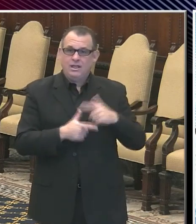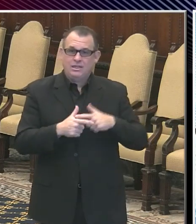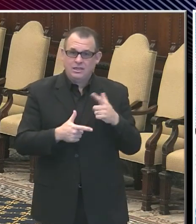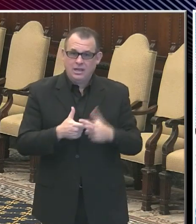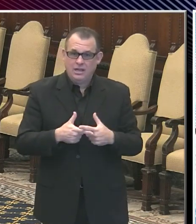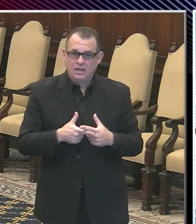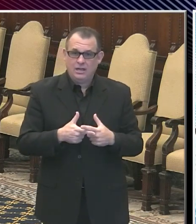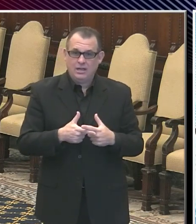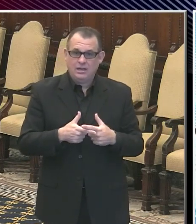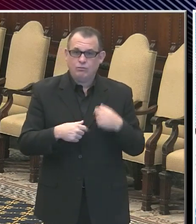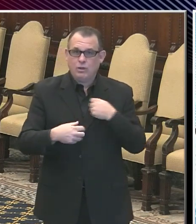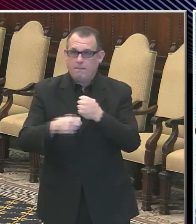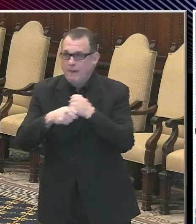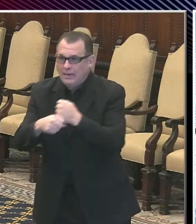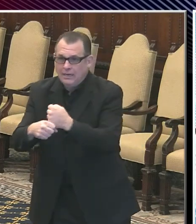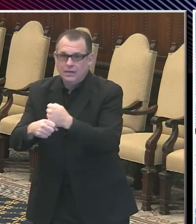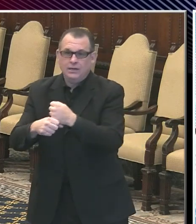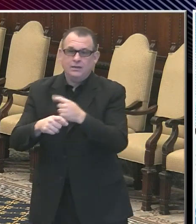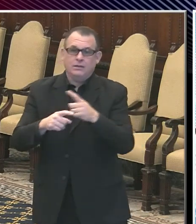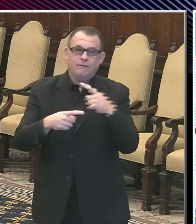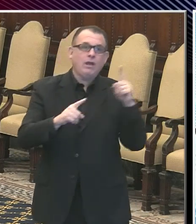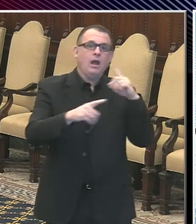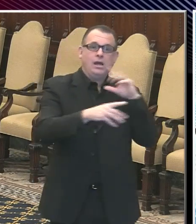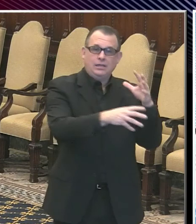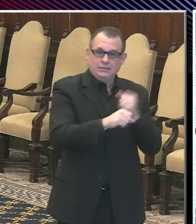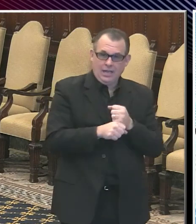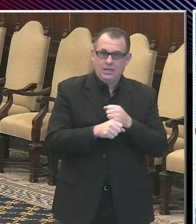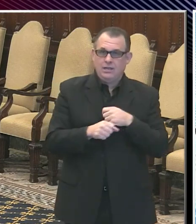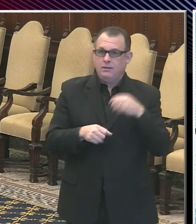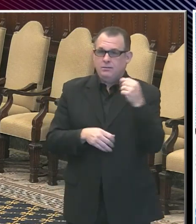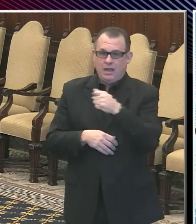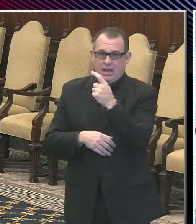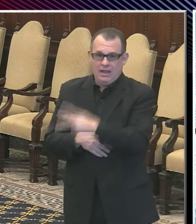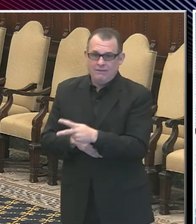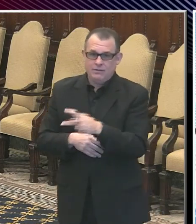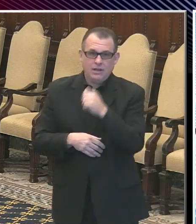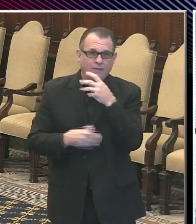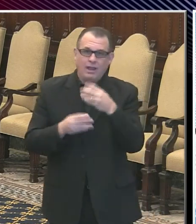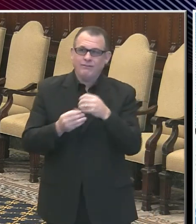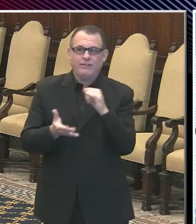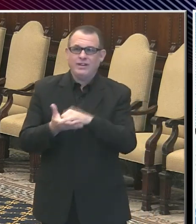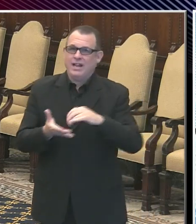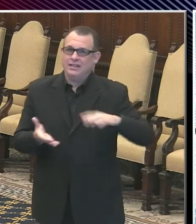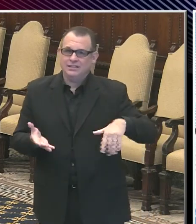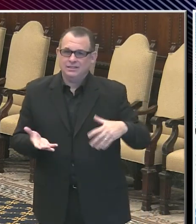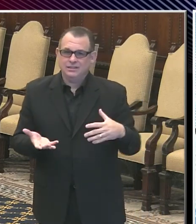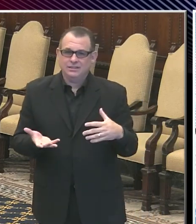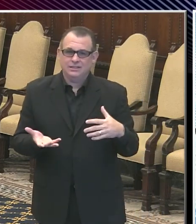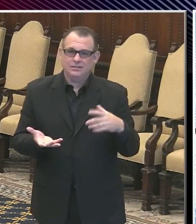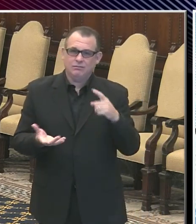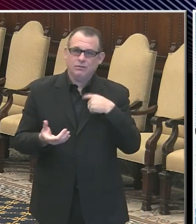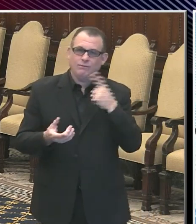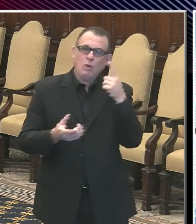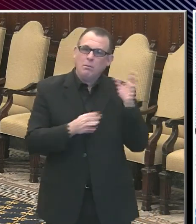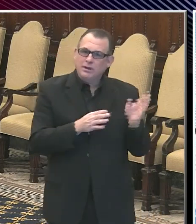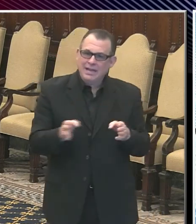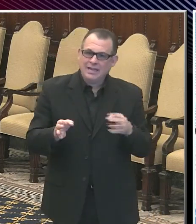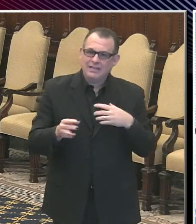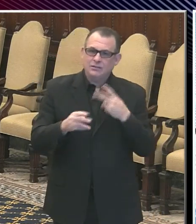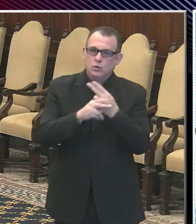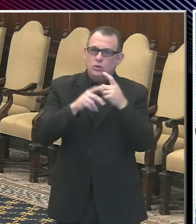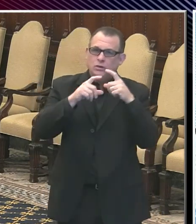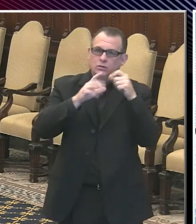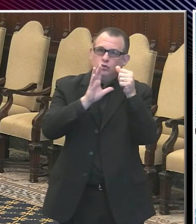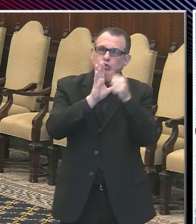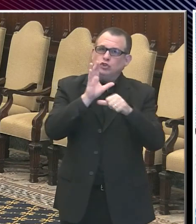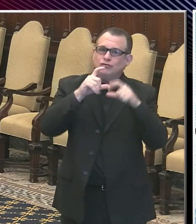make the delivery. We haven't engaged in that. We have one arrangement with surgical masks that we got